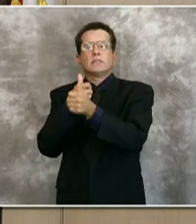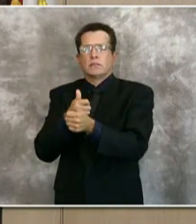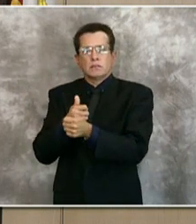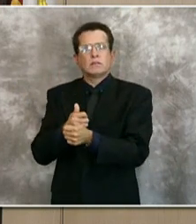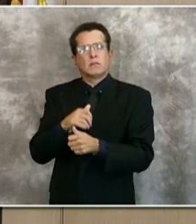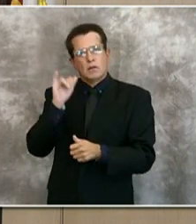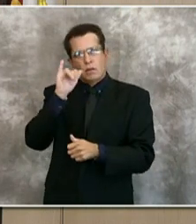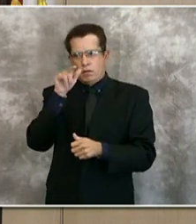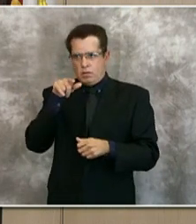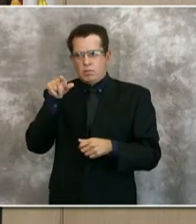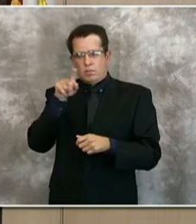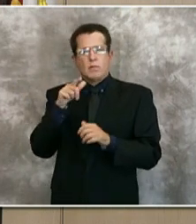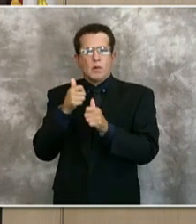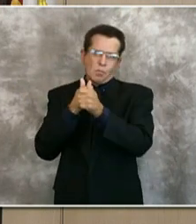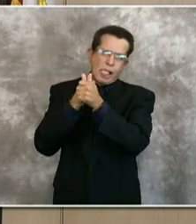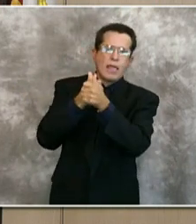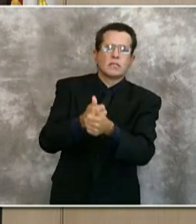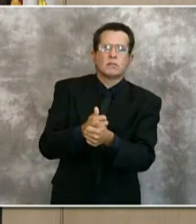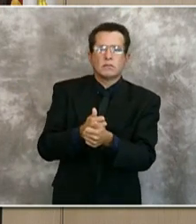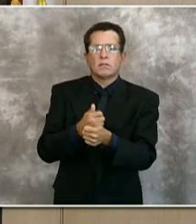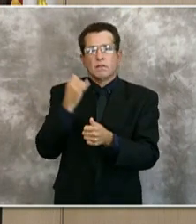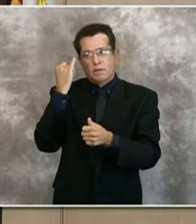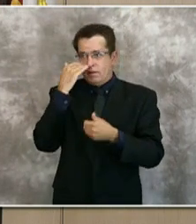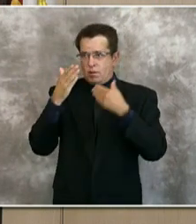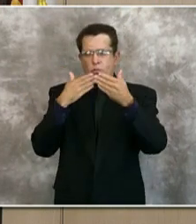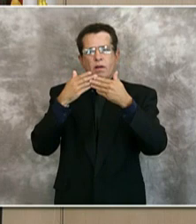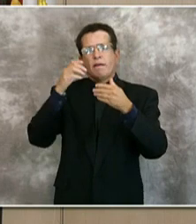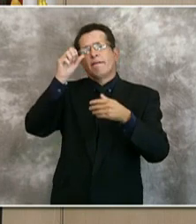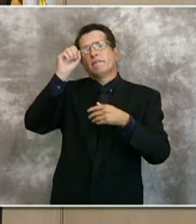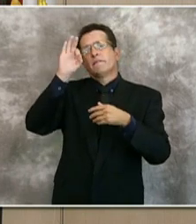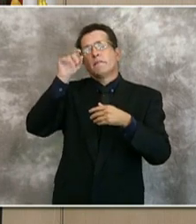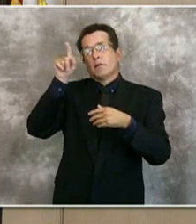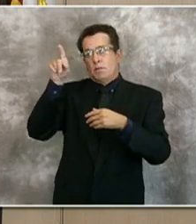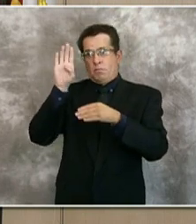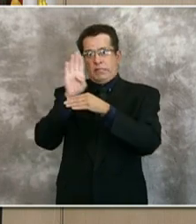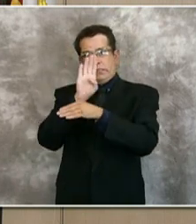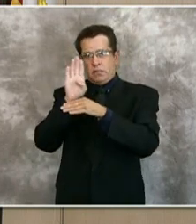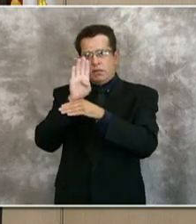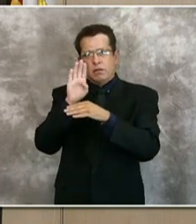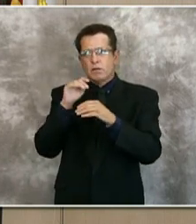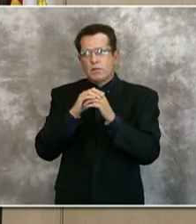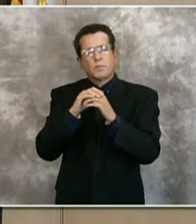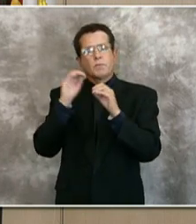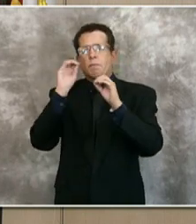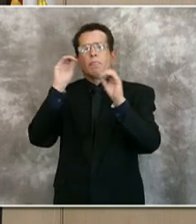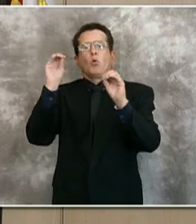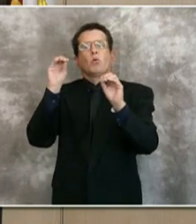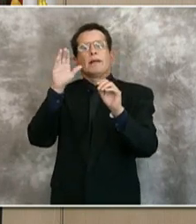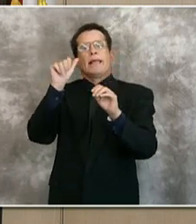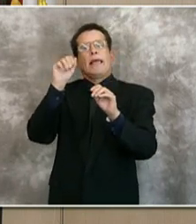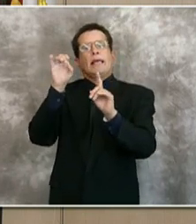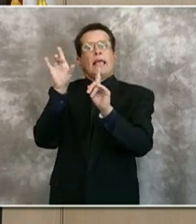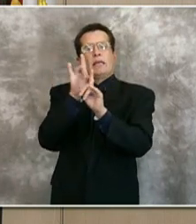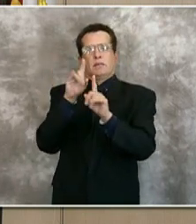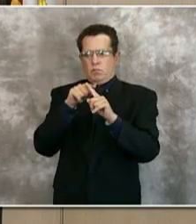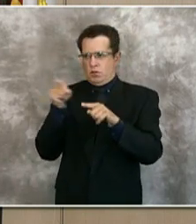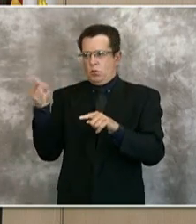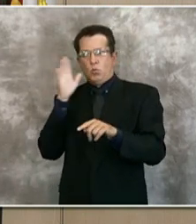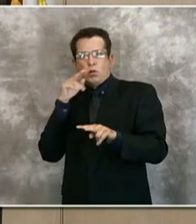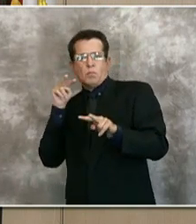outbreaks, but practices, even if, you know, that businesses are taking, even if they haven't had cases associated with that.